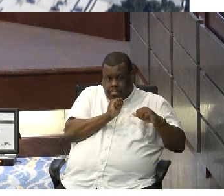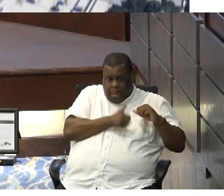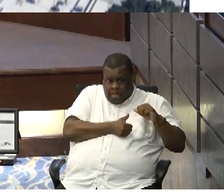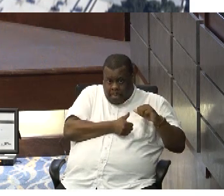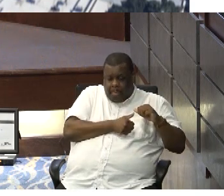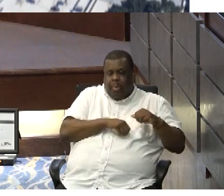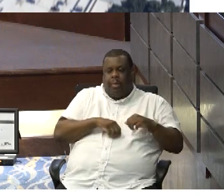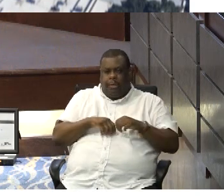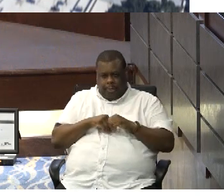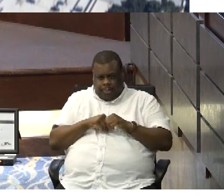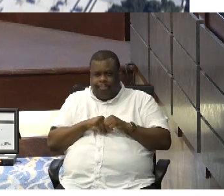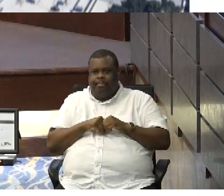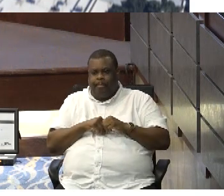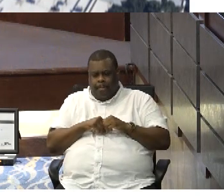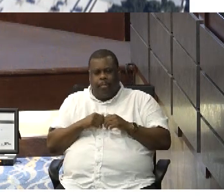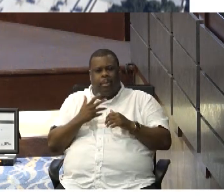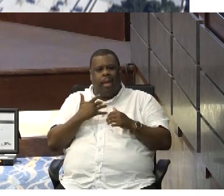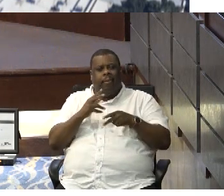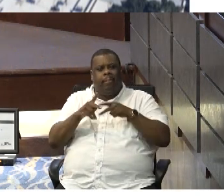live broadcast